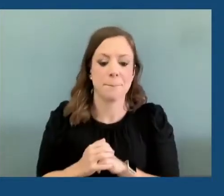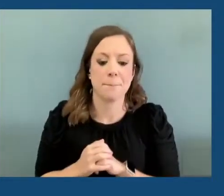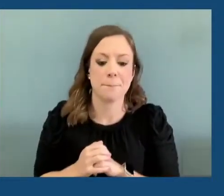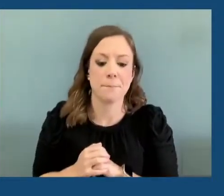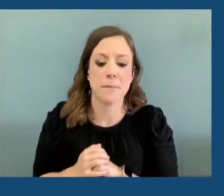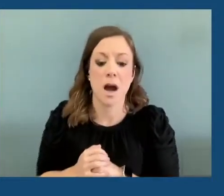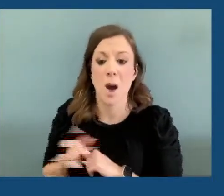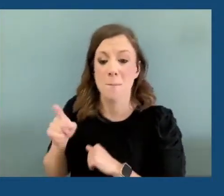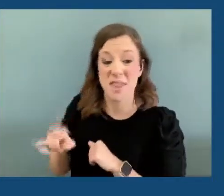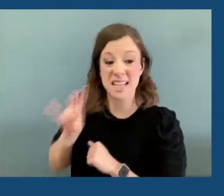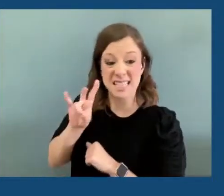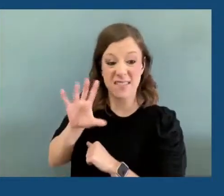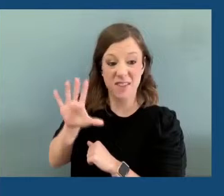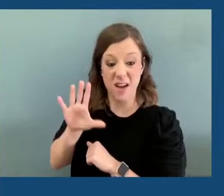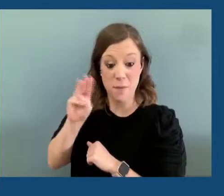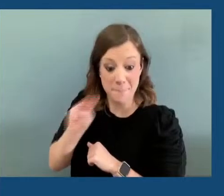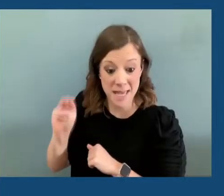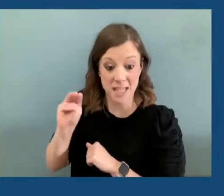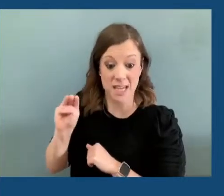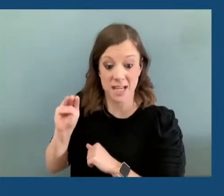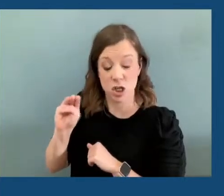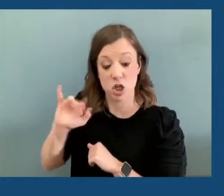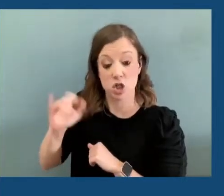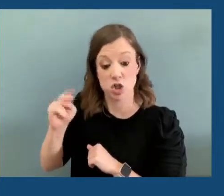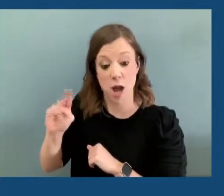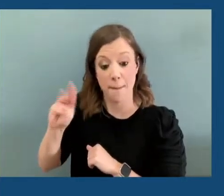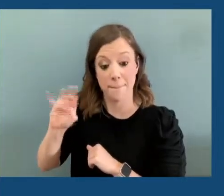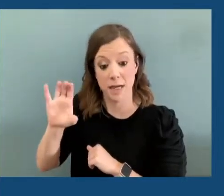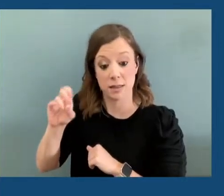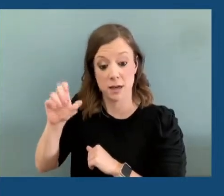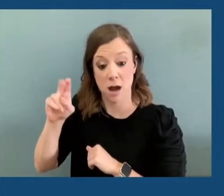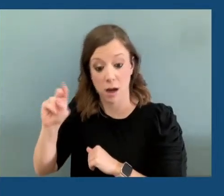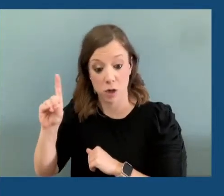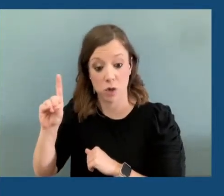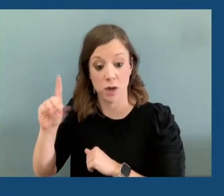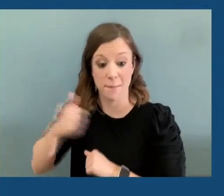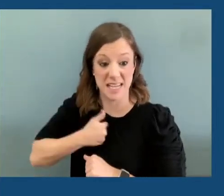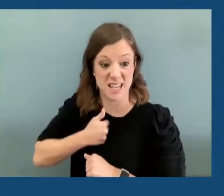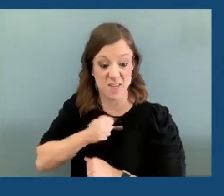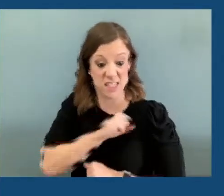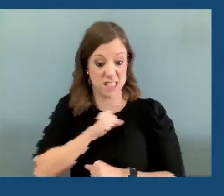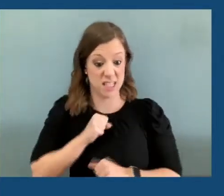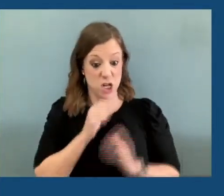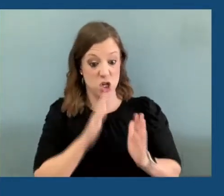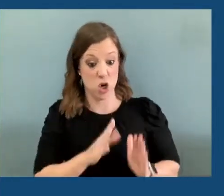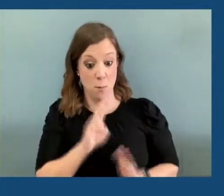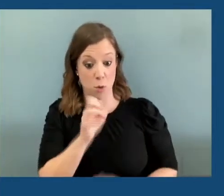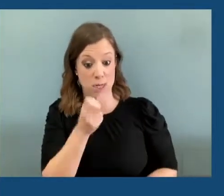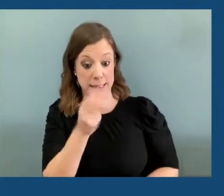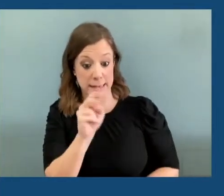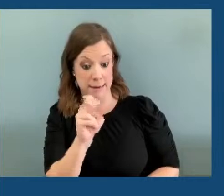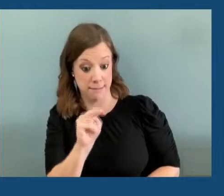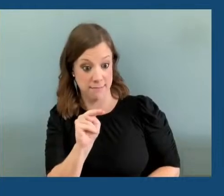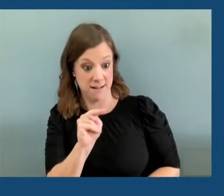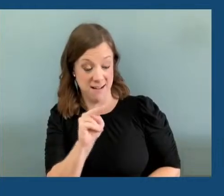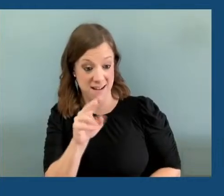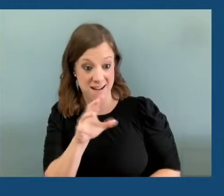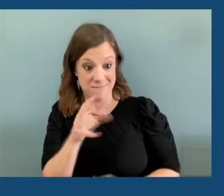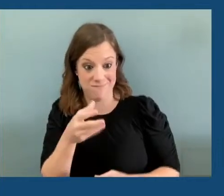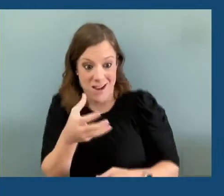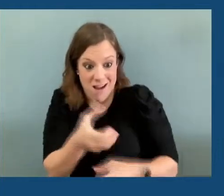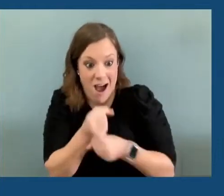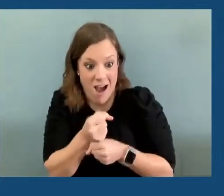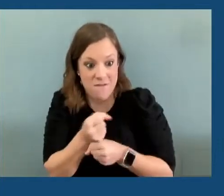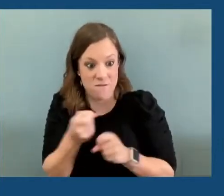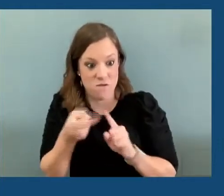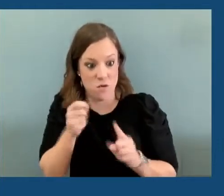McDonald, myself, and Senator Breslin secured for UAlbany, what they didn't say is that took, about 5 years or so to get that funding.